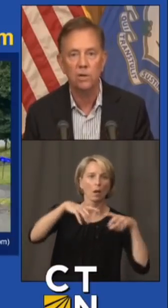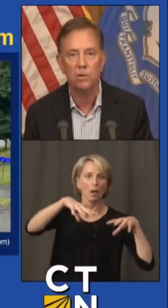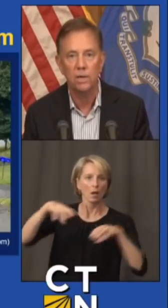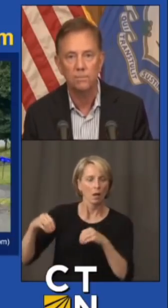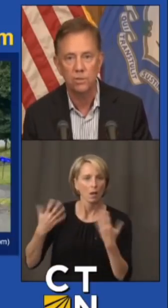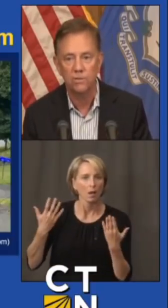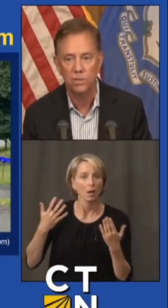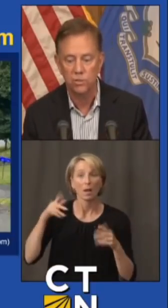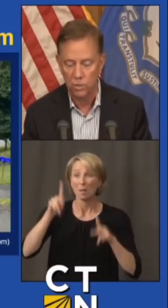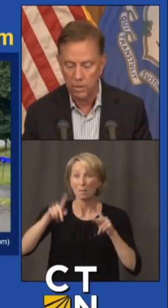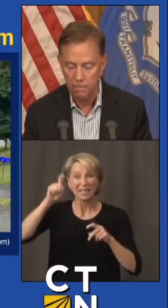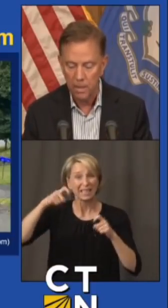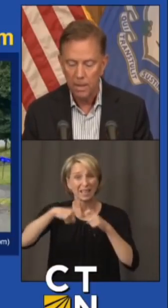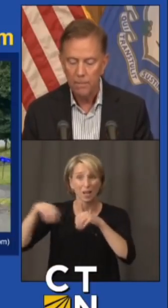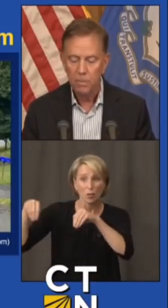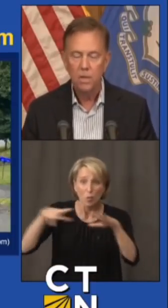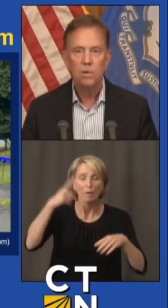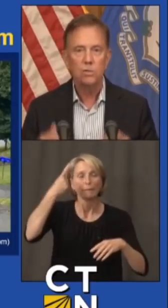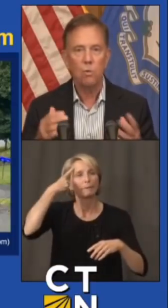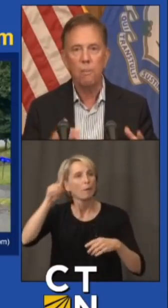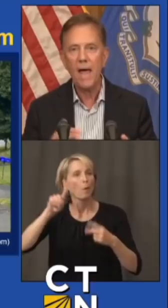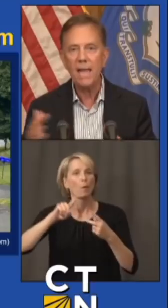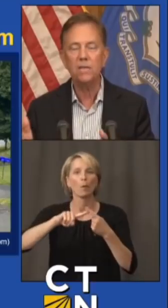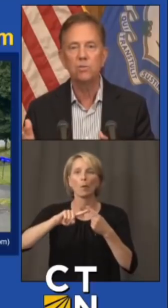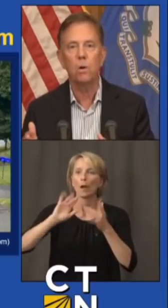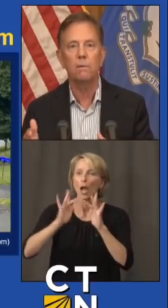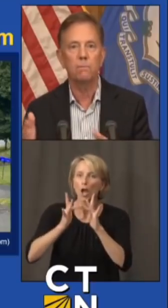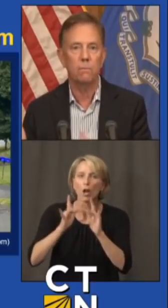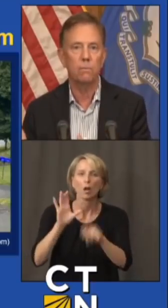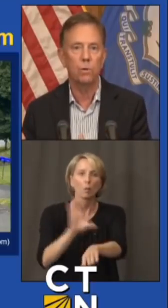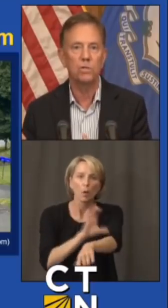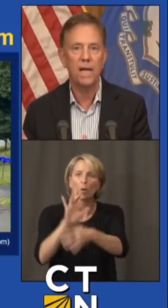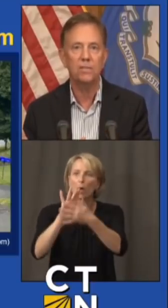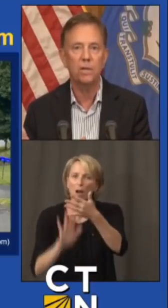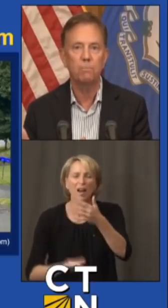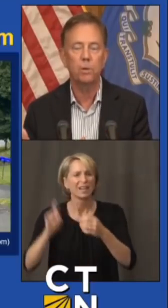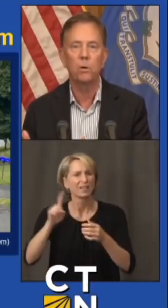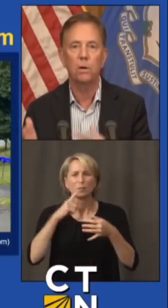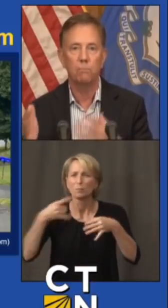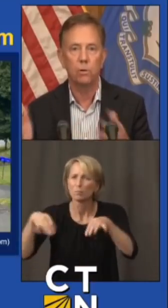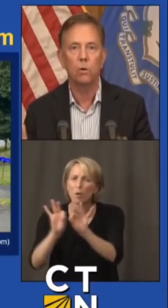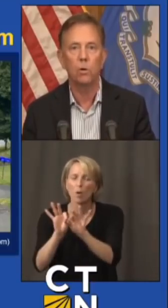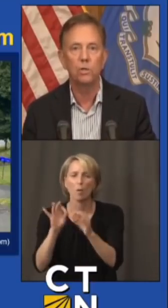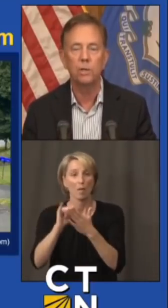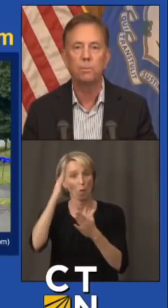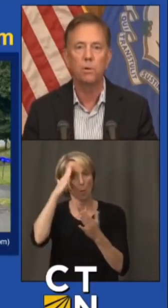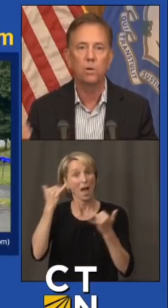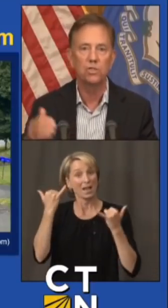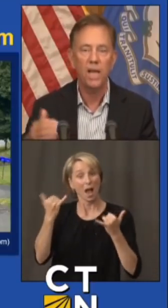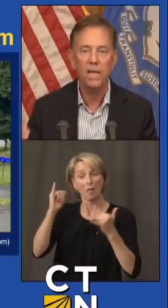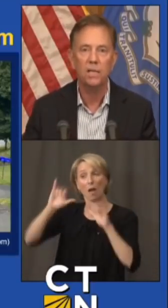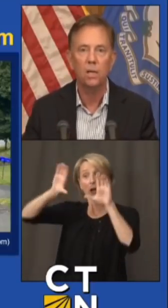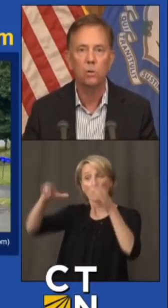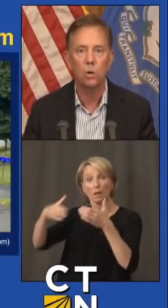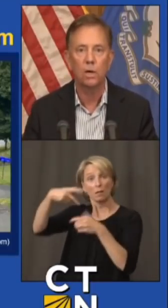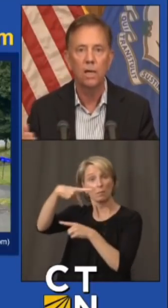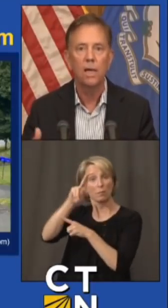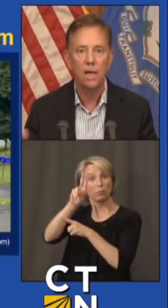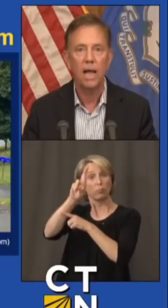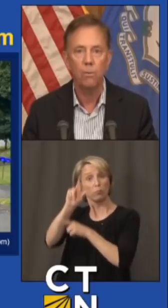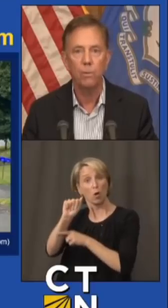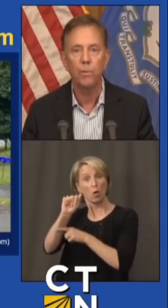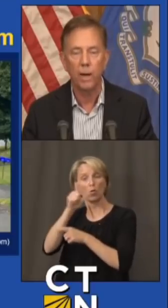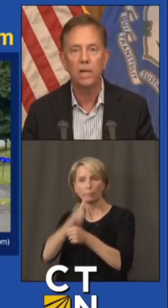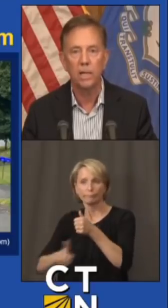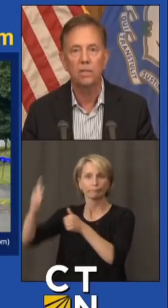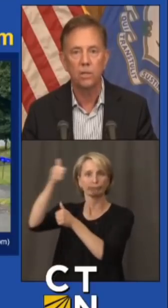other telecom services on. So that is what we're tasking PURA, we're urging PURA, take another look at